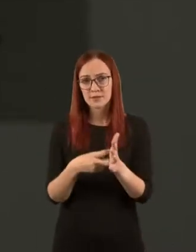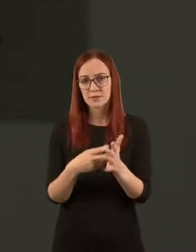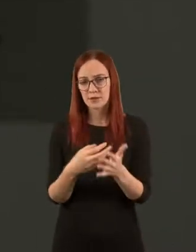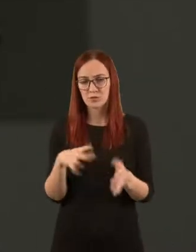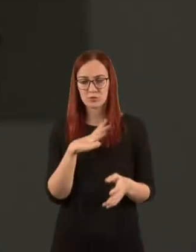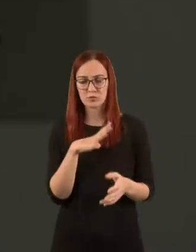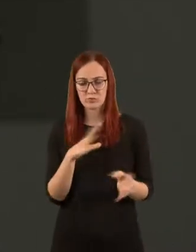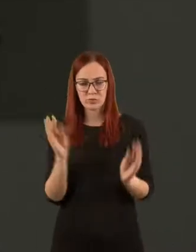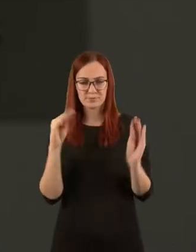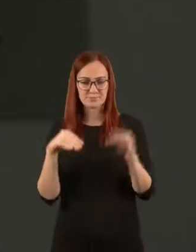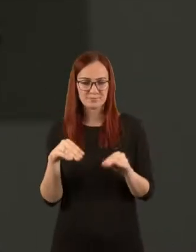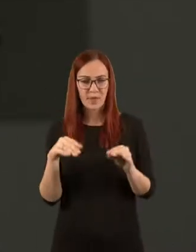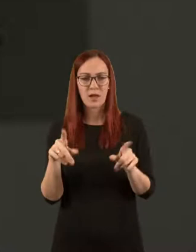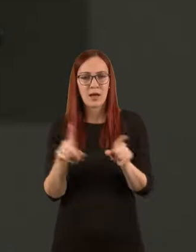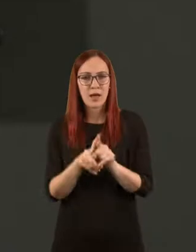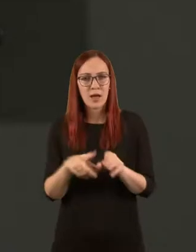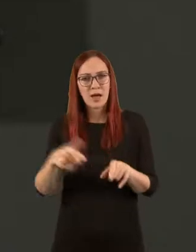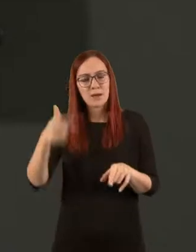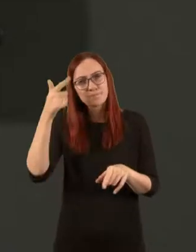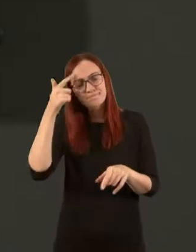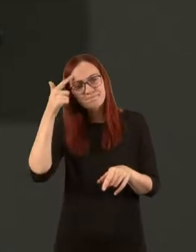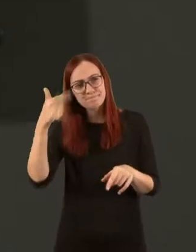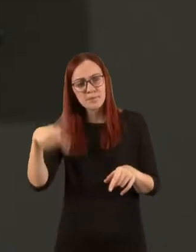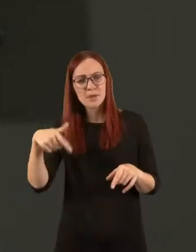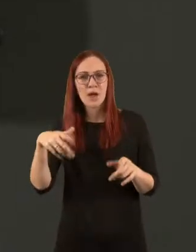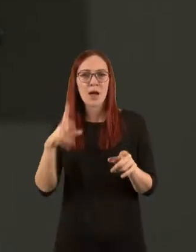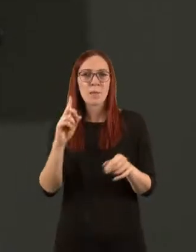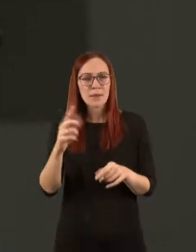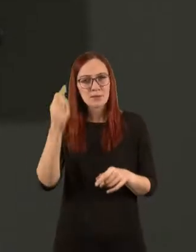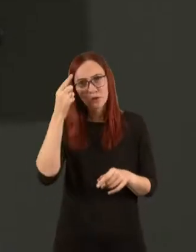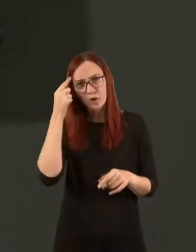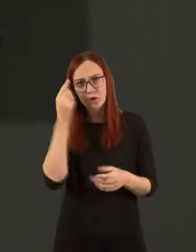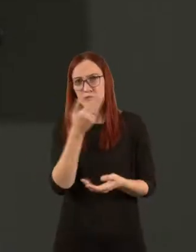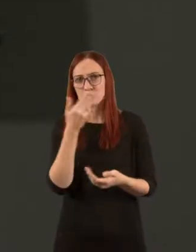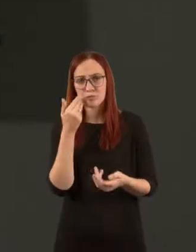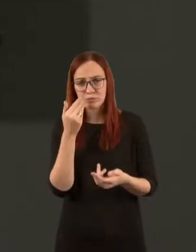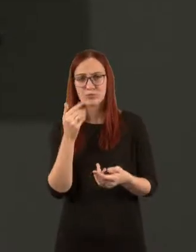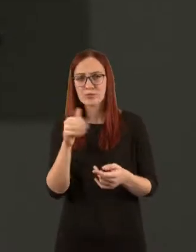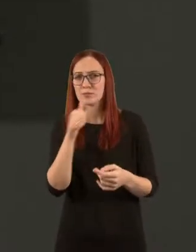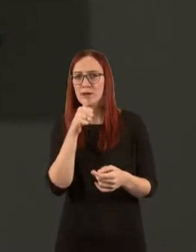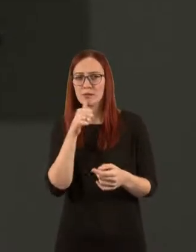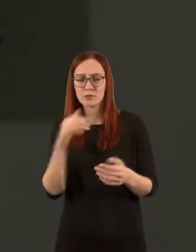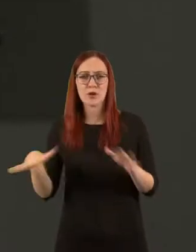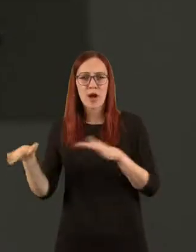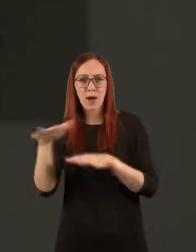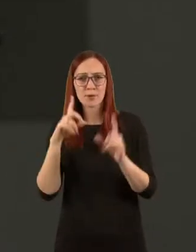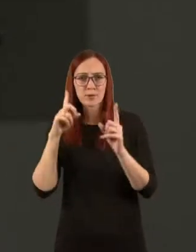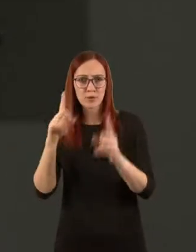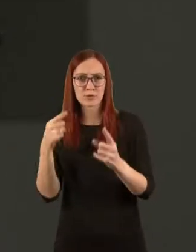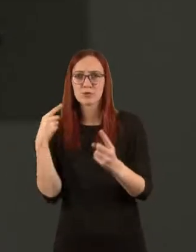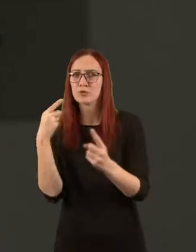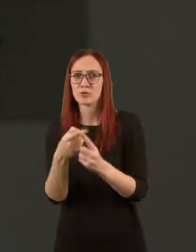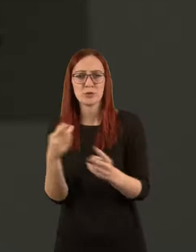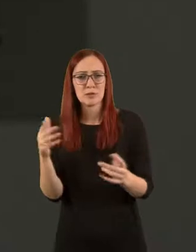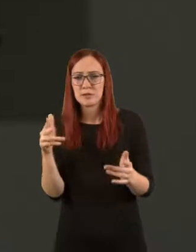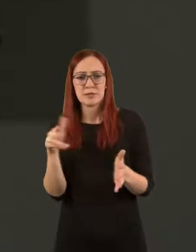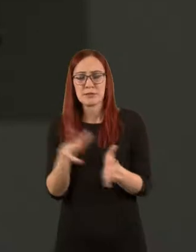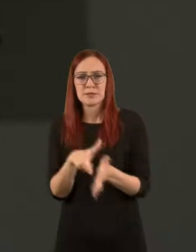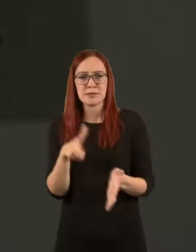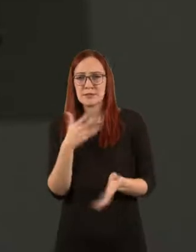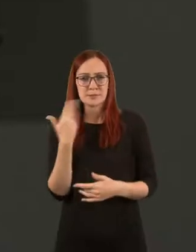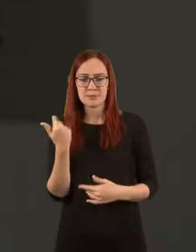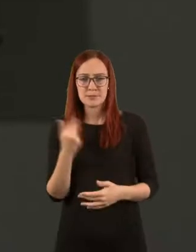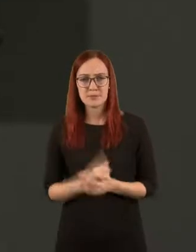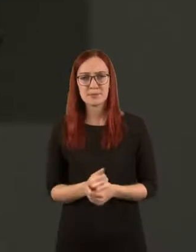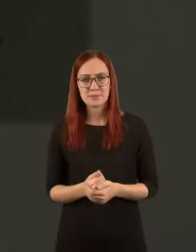tax element. And the registration tax might seem logical, but it does contain some illogical elements that